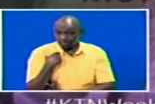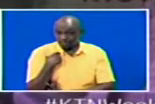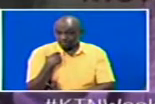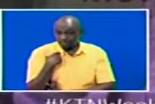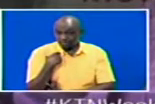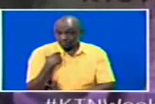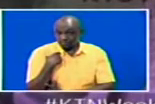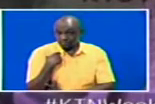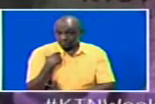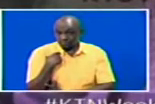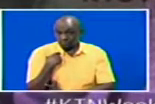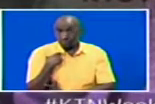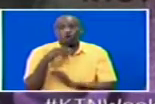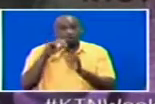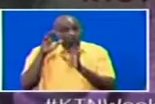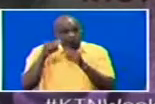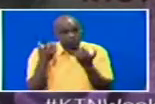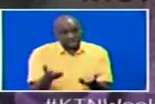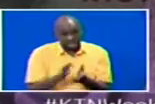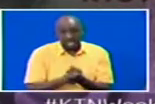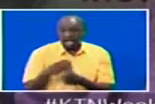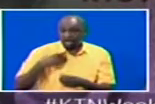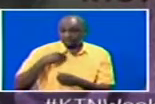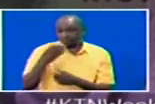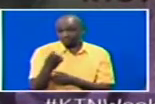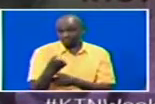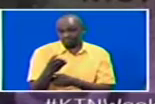and it is caused by an organism called